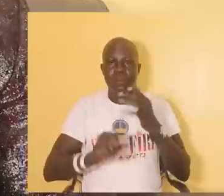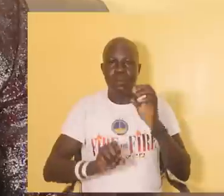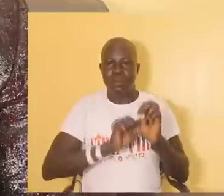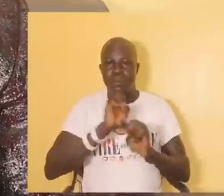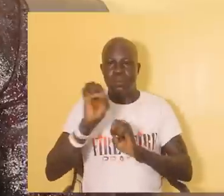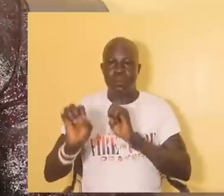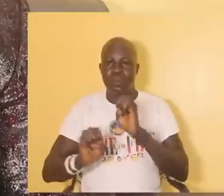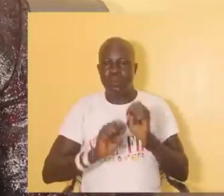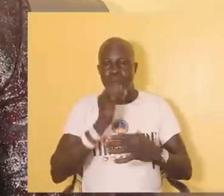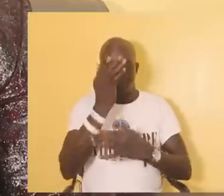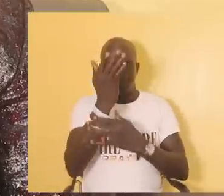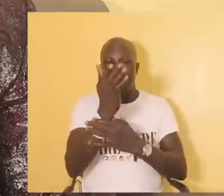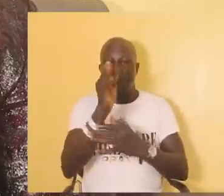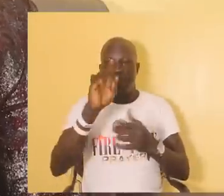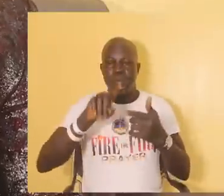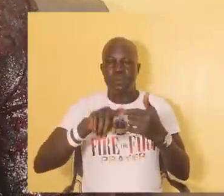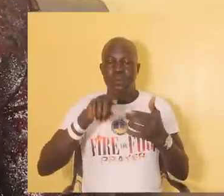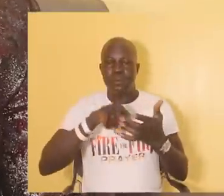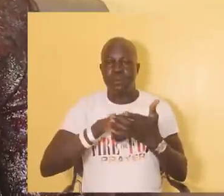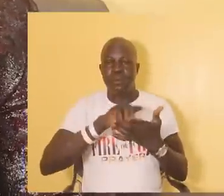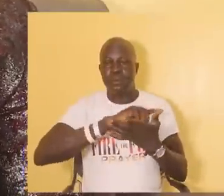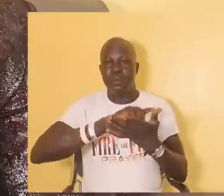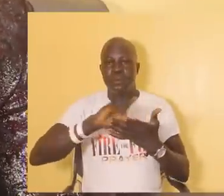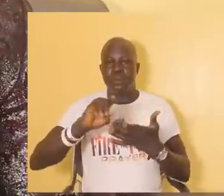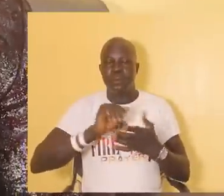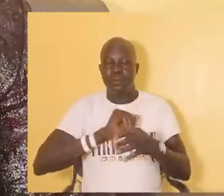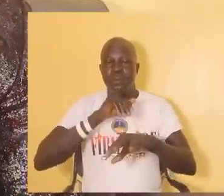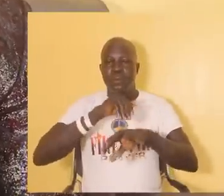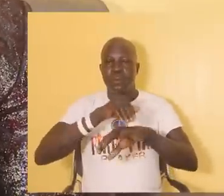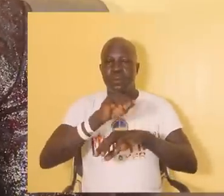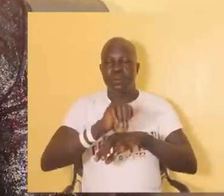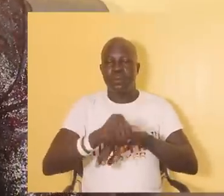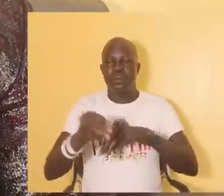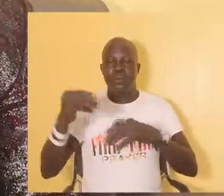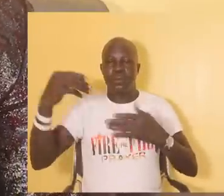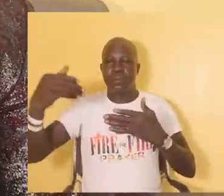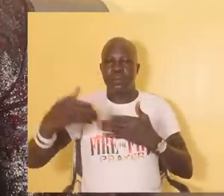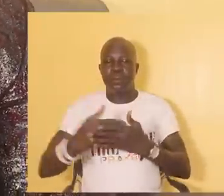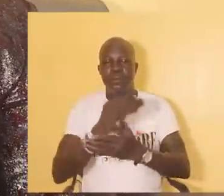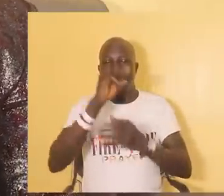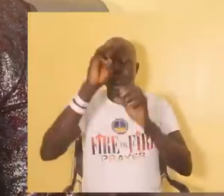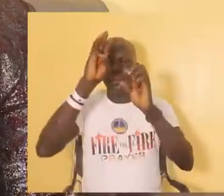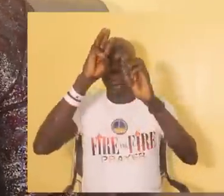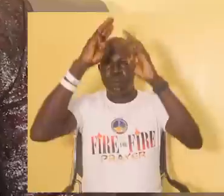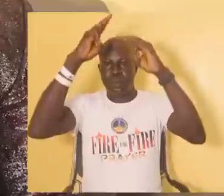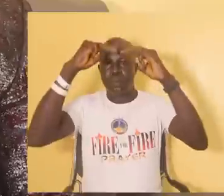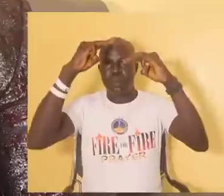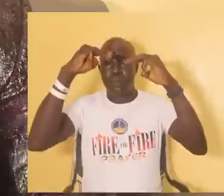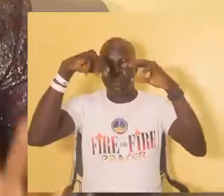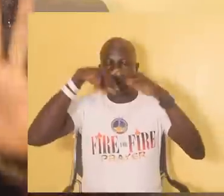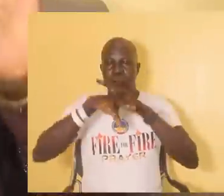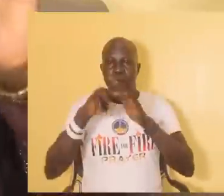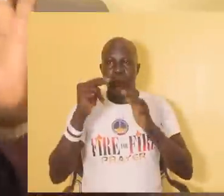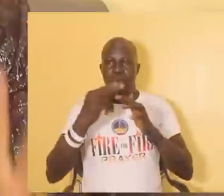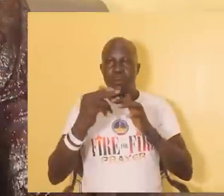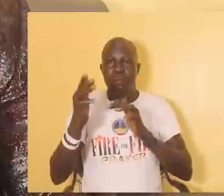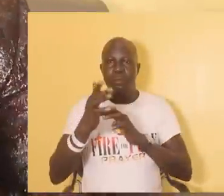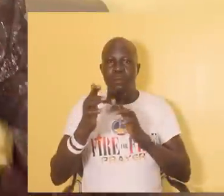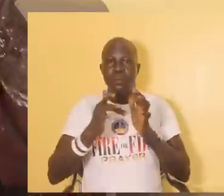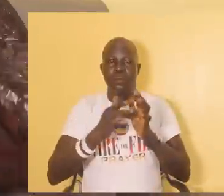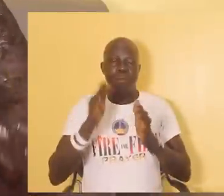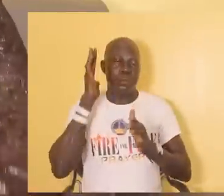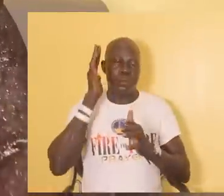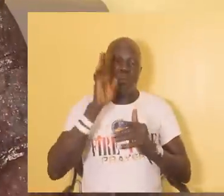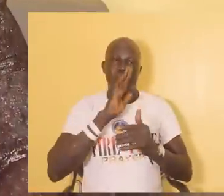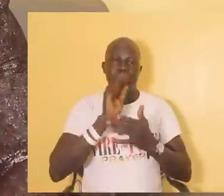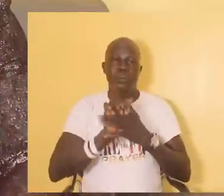yi whatsoever you lay hands on this week mo ran iri buko sori e I send you a blessing on ni oruko jesu in the name of Jesus o ma